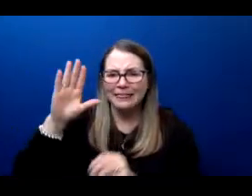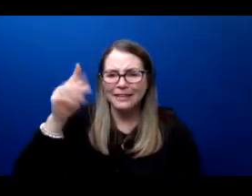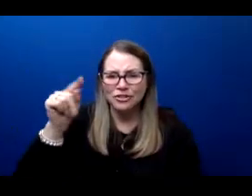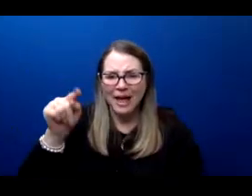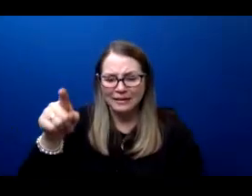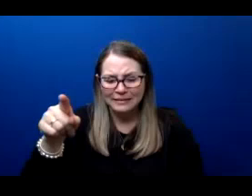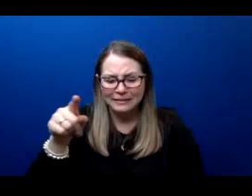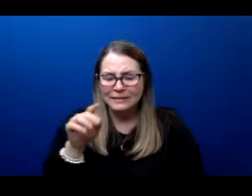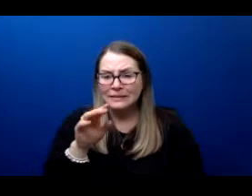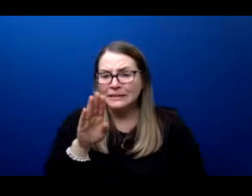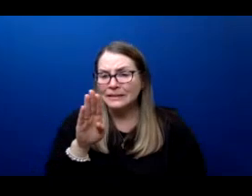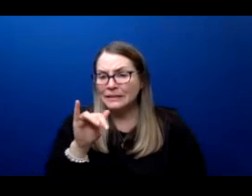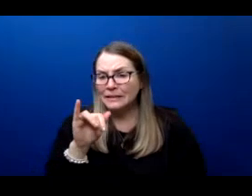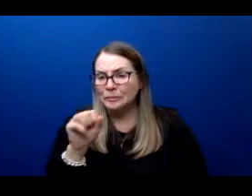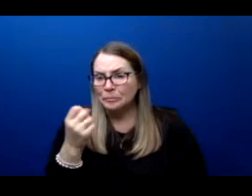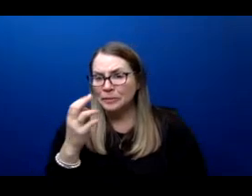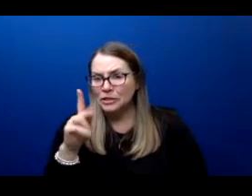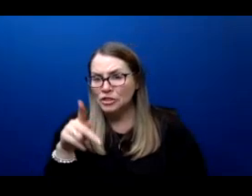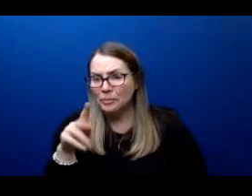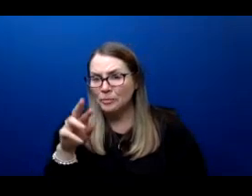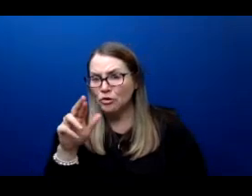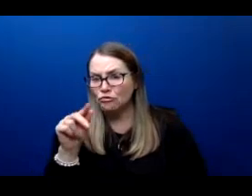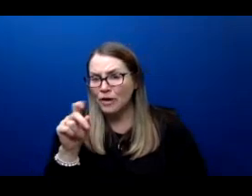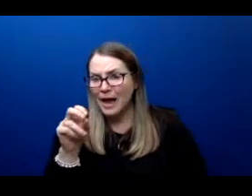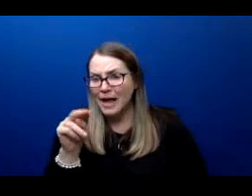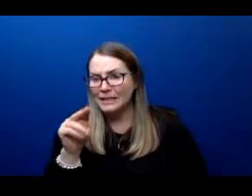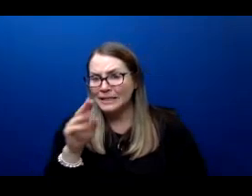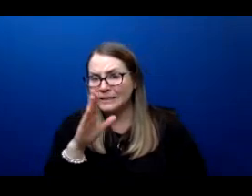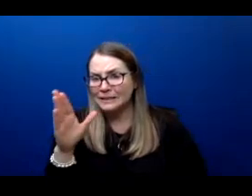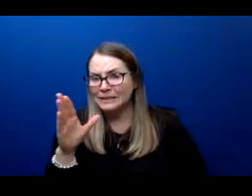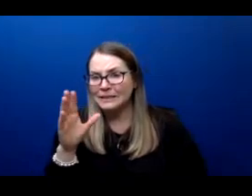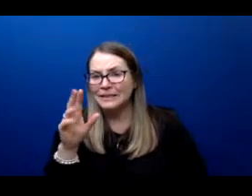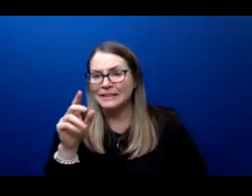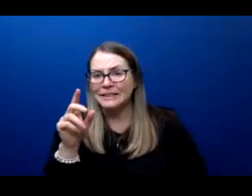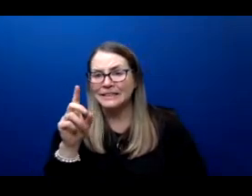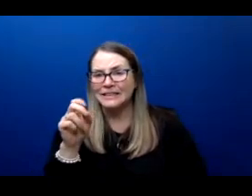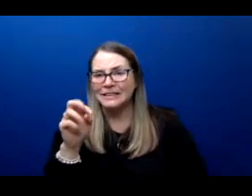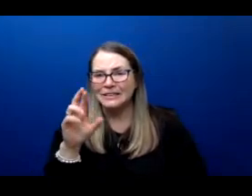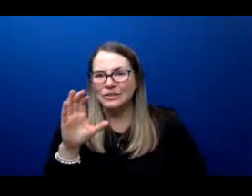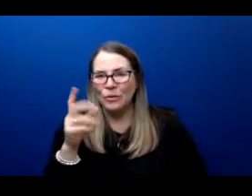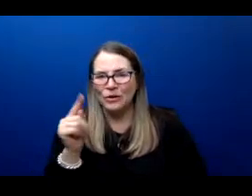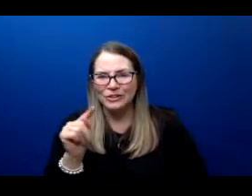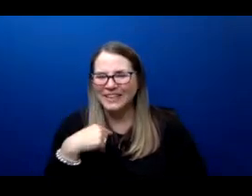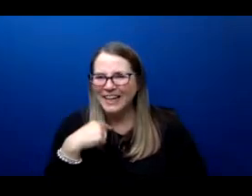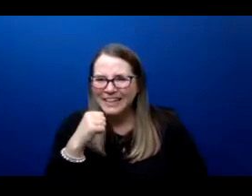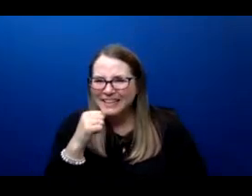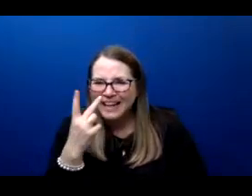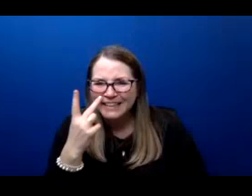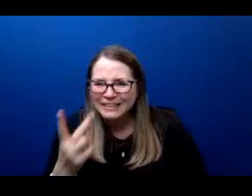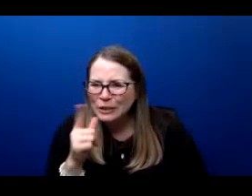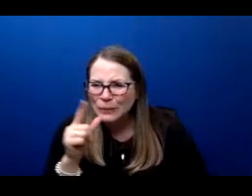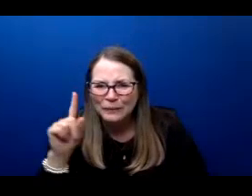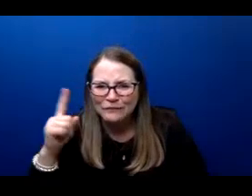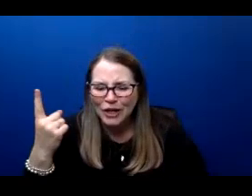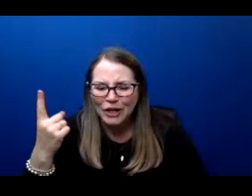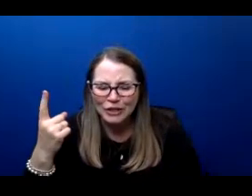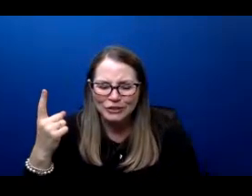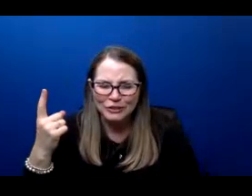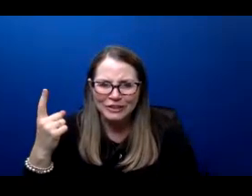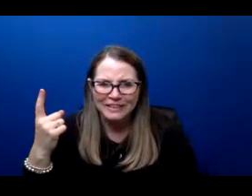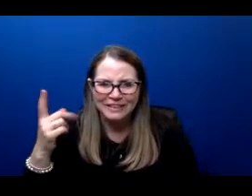Bishop Radden, Tiara Flynn, and Ms. Dorch. I noticed that you all had your hands up, but I did not see who went up. So I wanted to